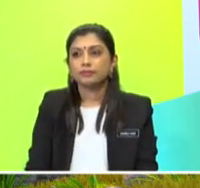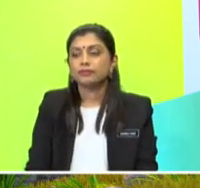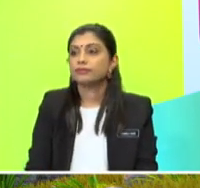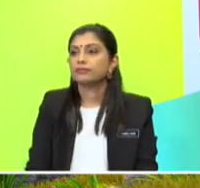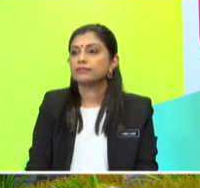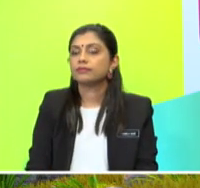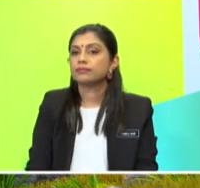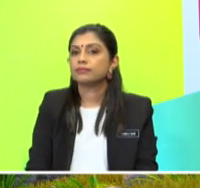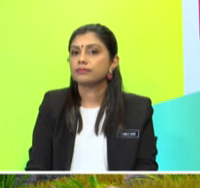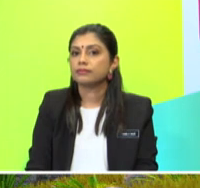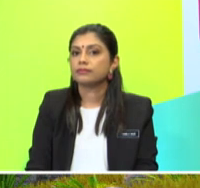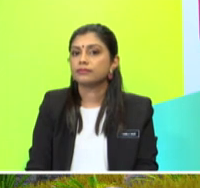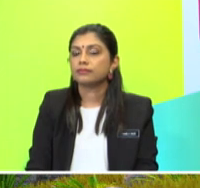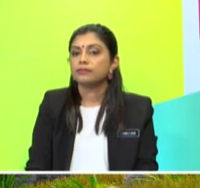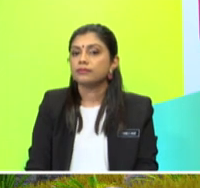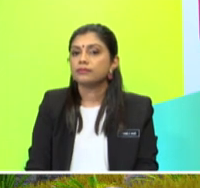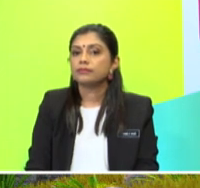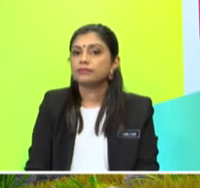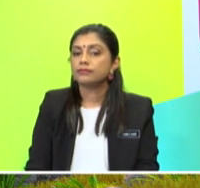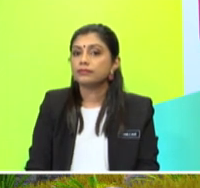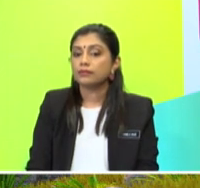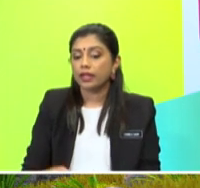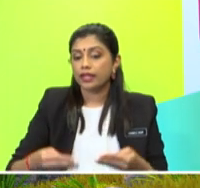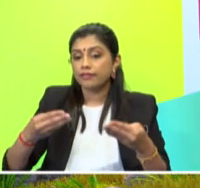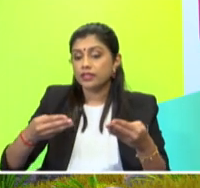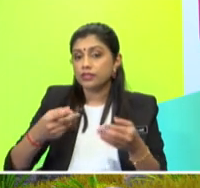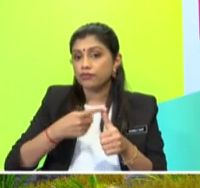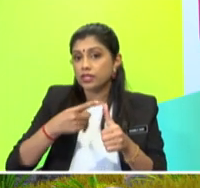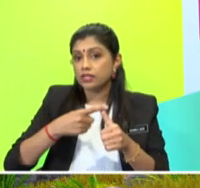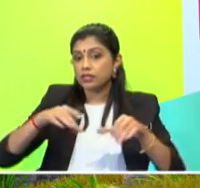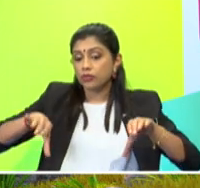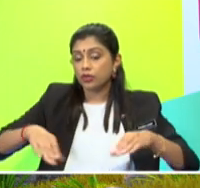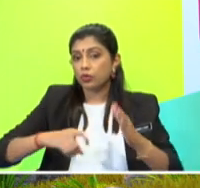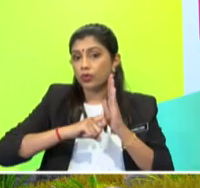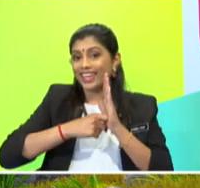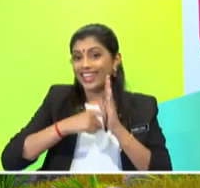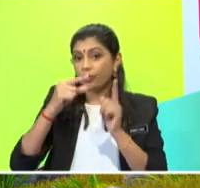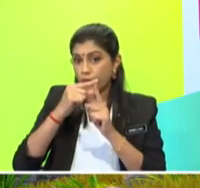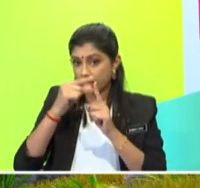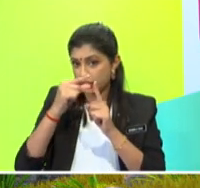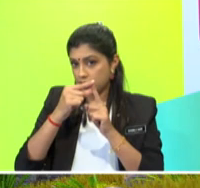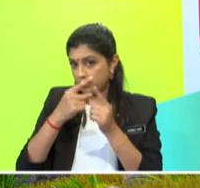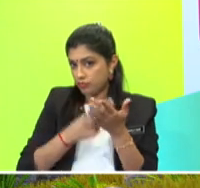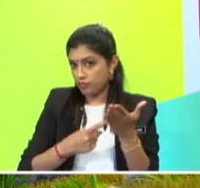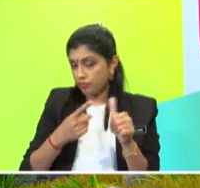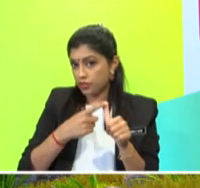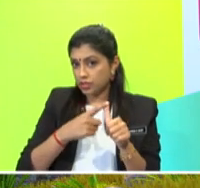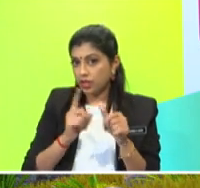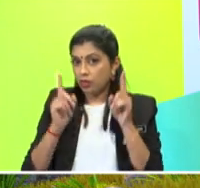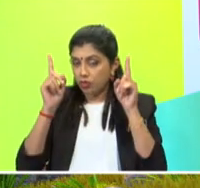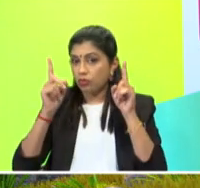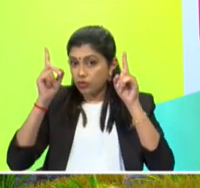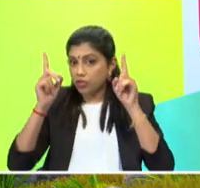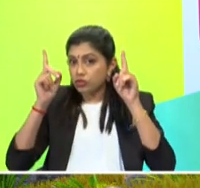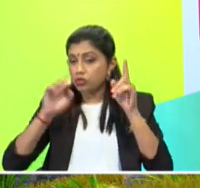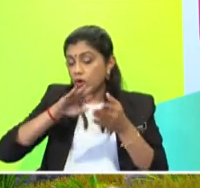yes. Our friends here, mm-hmm. they are giving us keywords from the color to answer the question from the dot in the